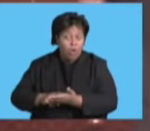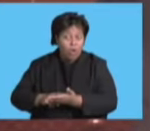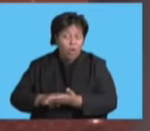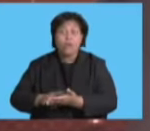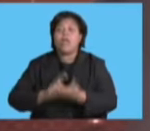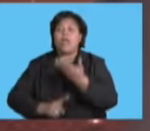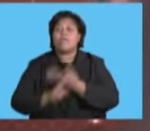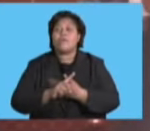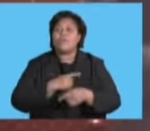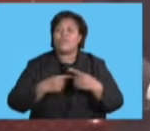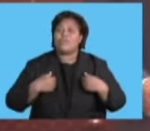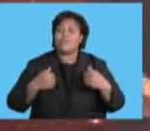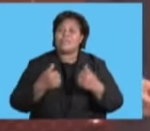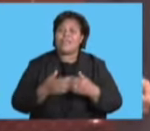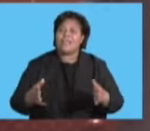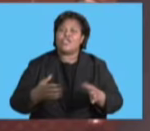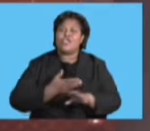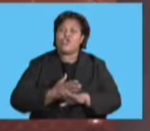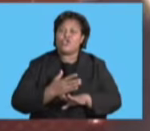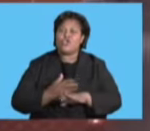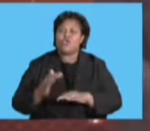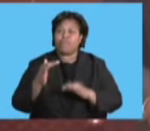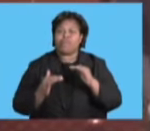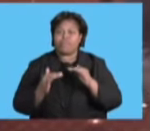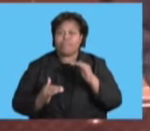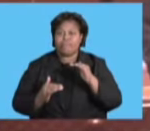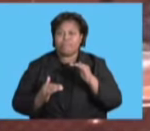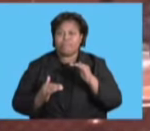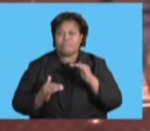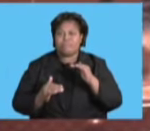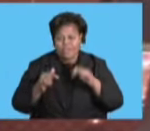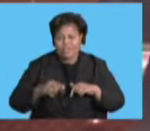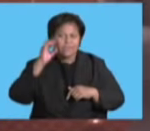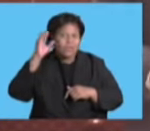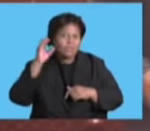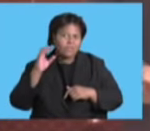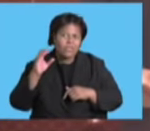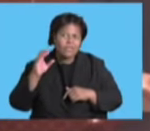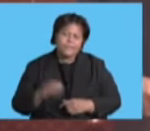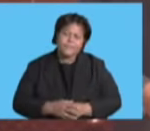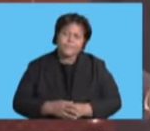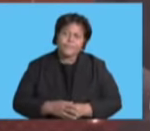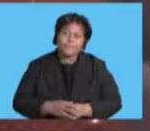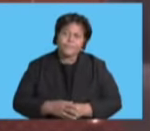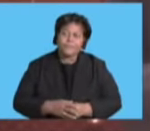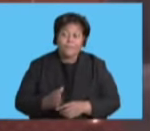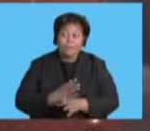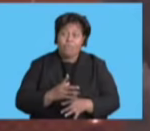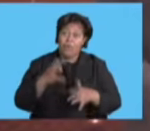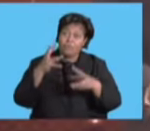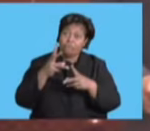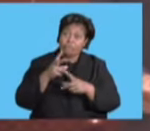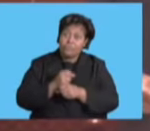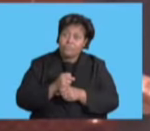new flaw in this country, new definition of rule of law. And let me, before I conclude,